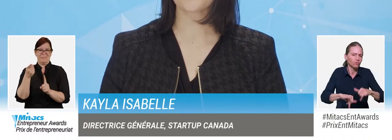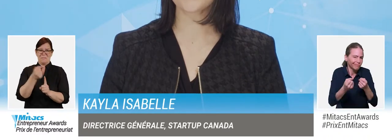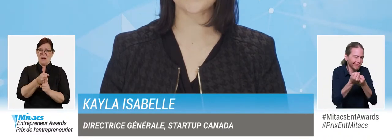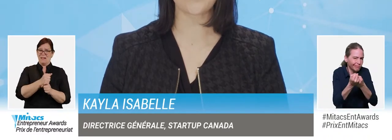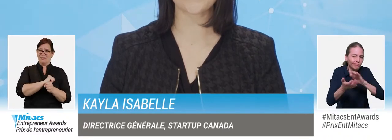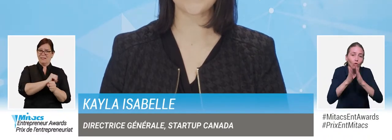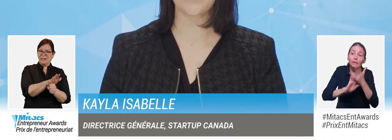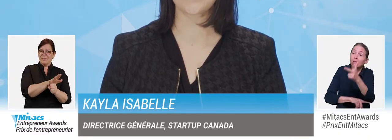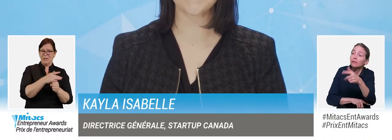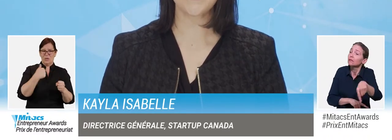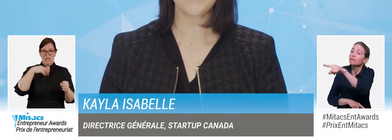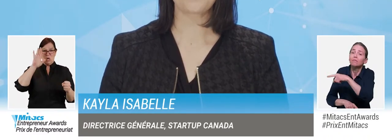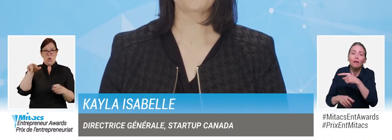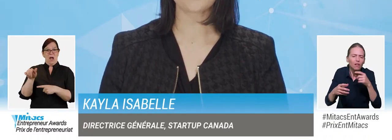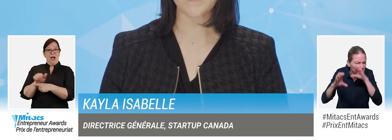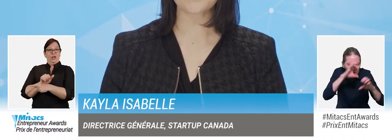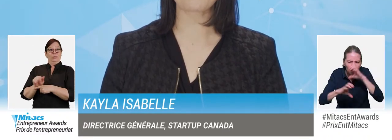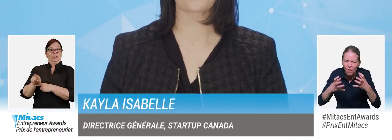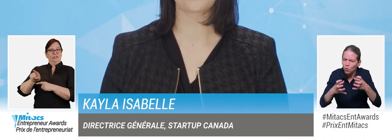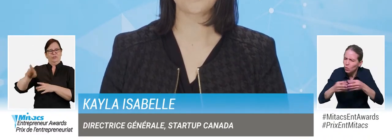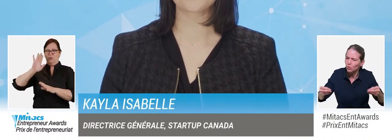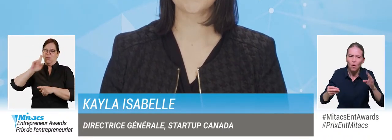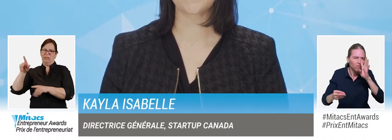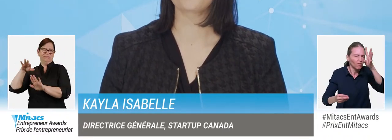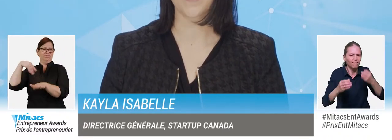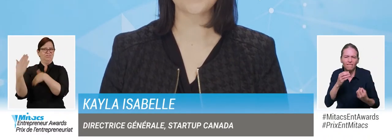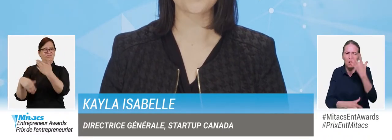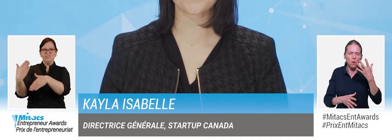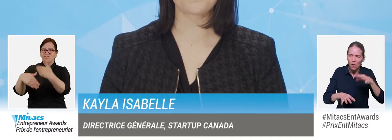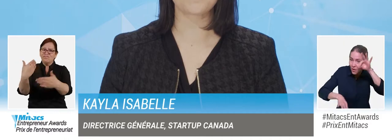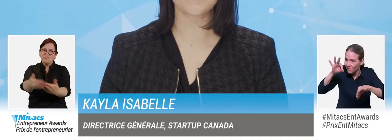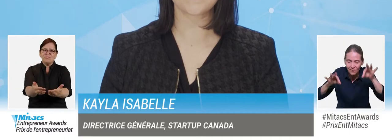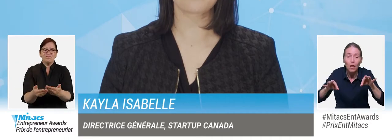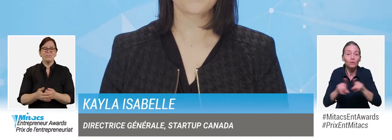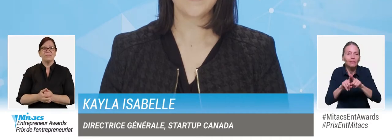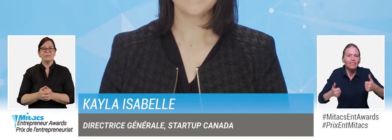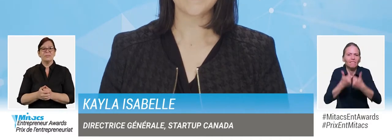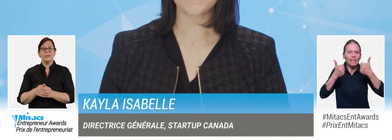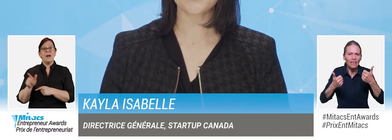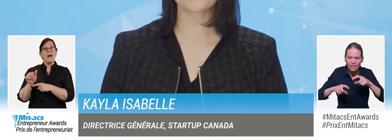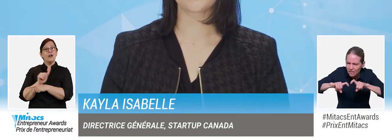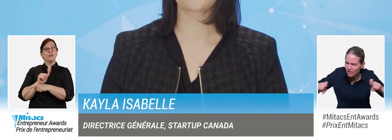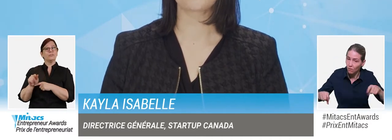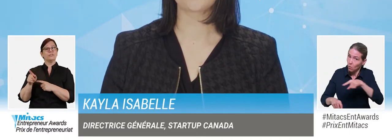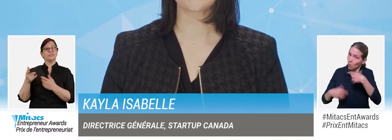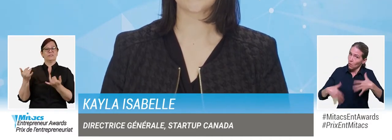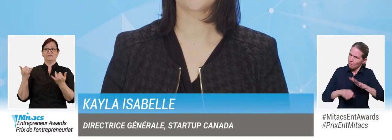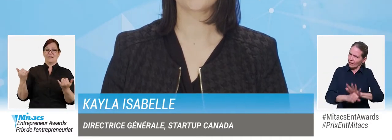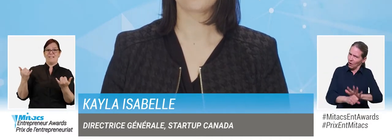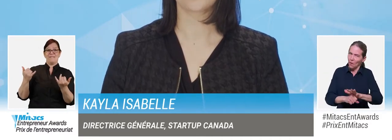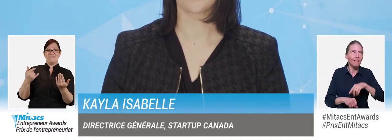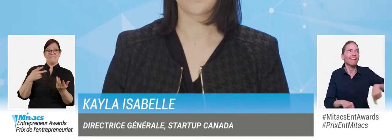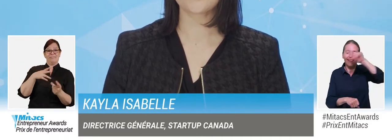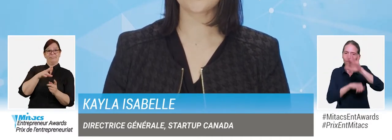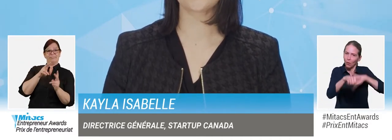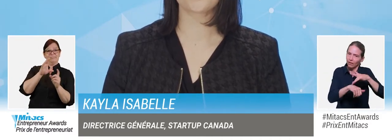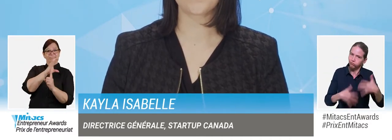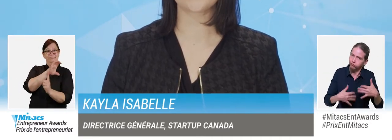from coast to coast to coast through our flagship programs and grassroots communities. Last year alone, we engaged